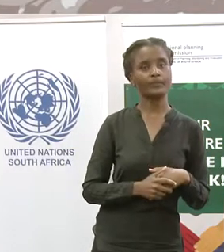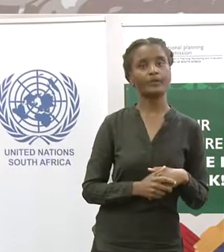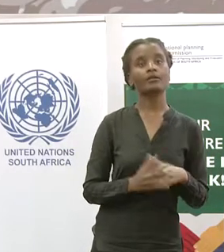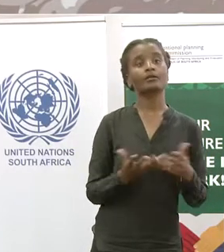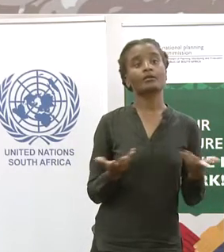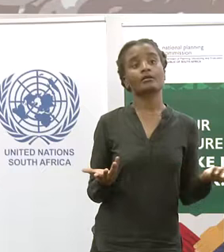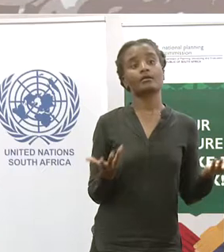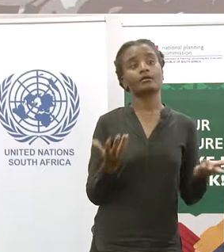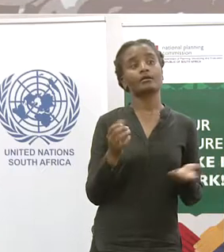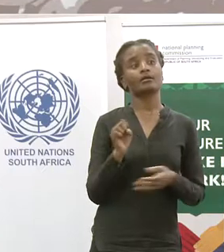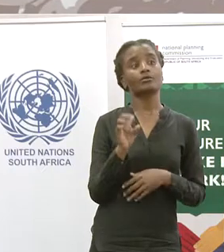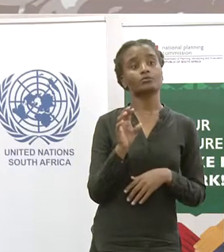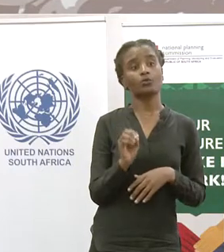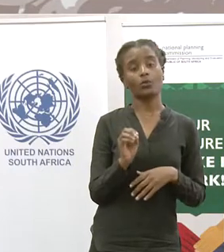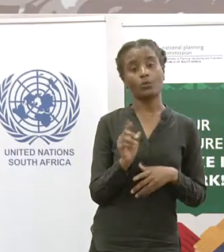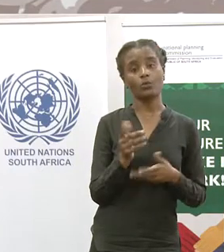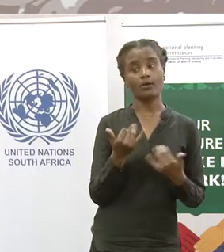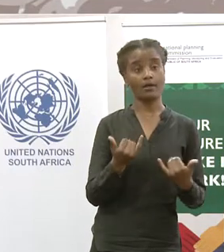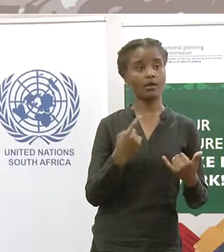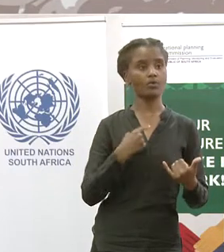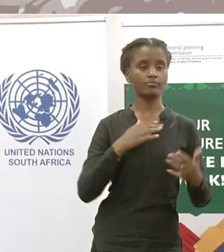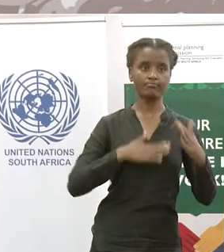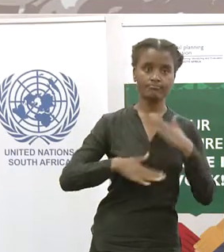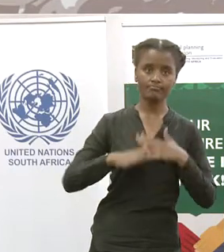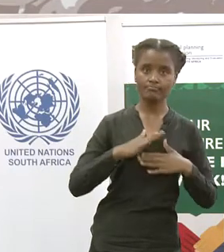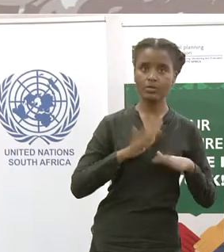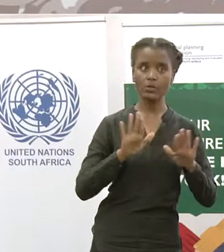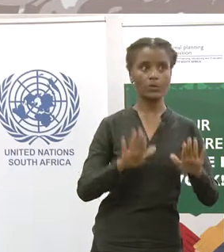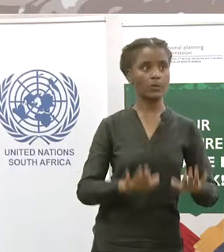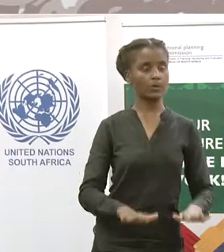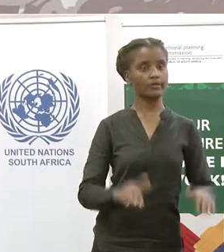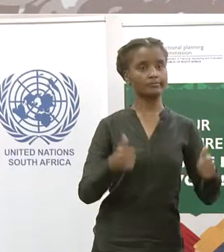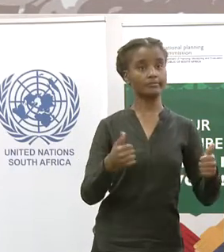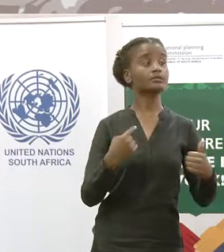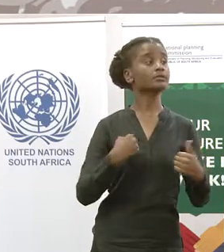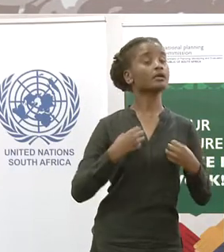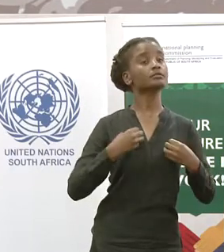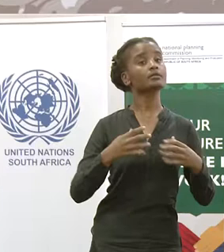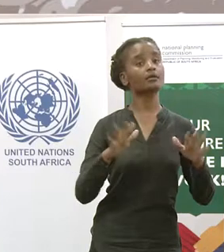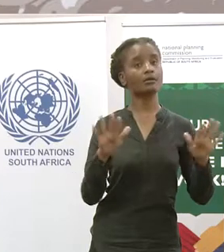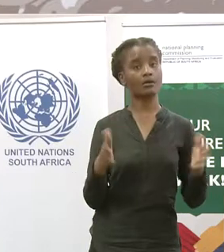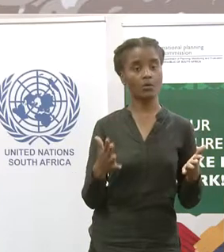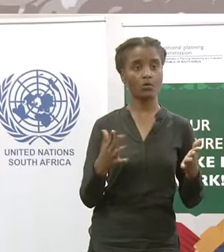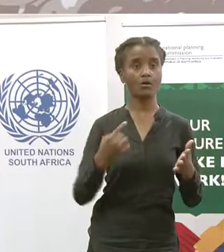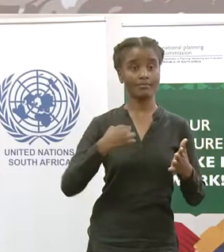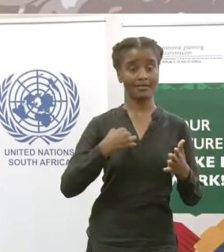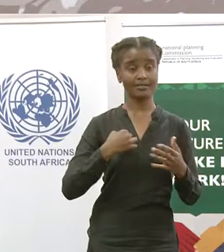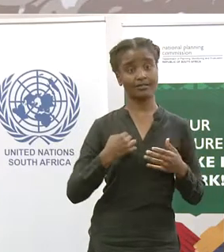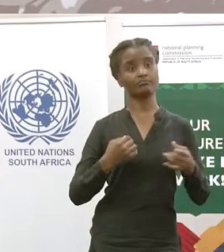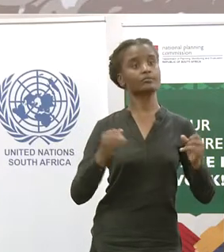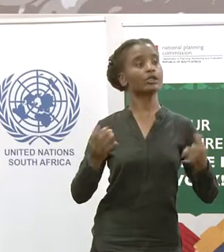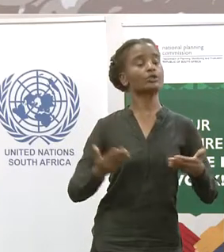So now that we're all settled, let me perhaps start by introducing myself as your program director